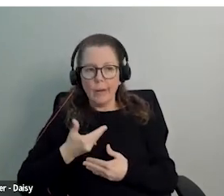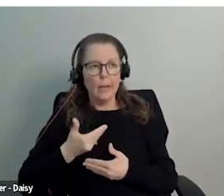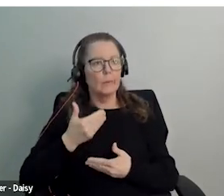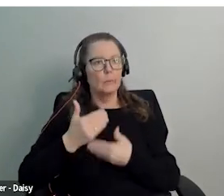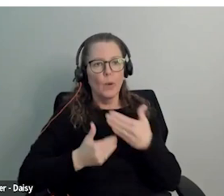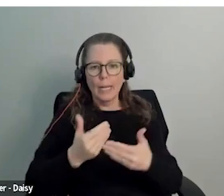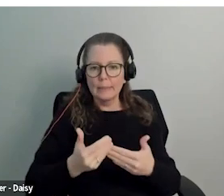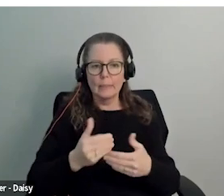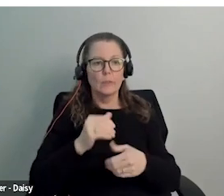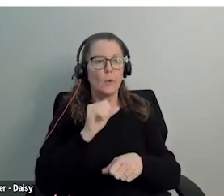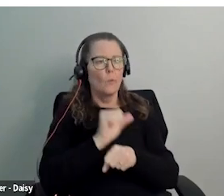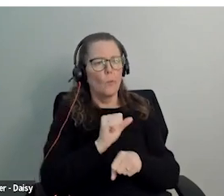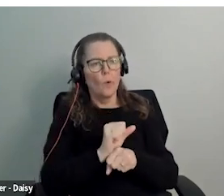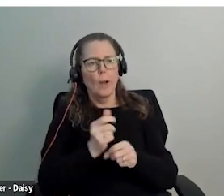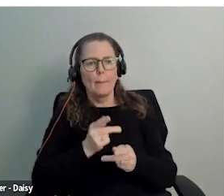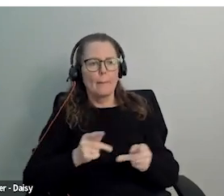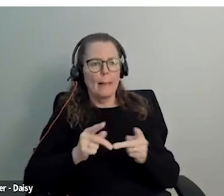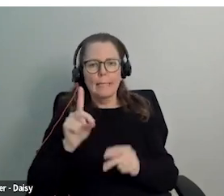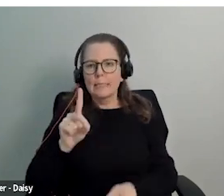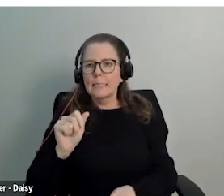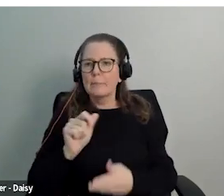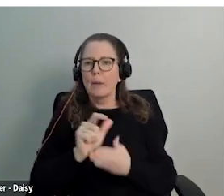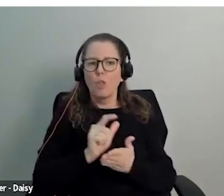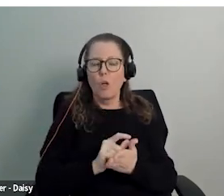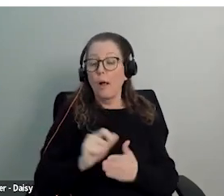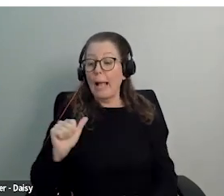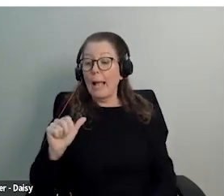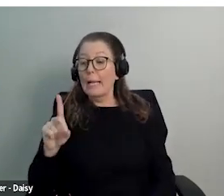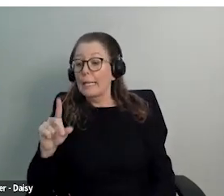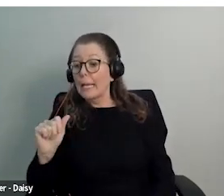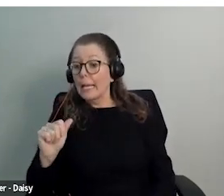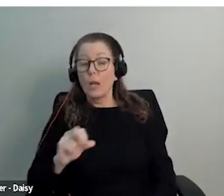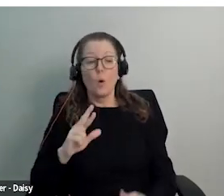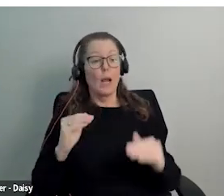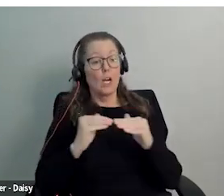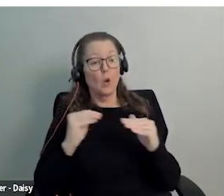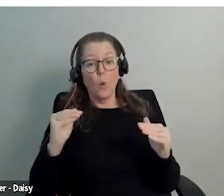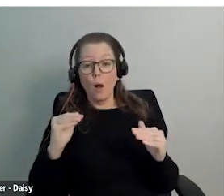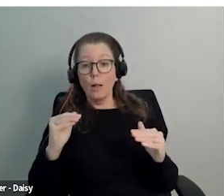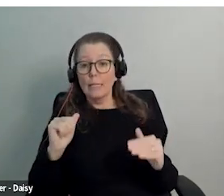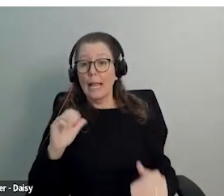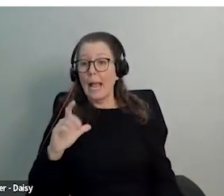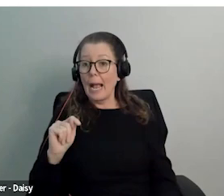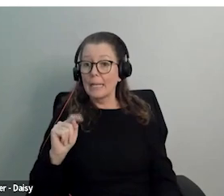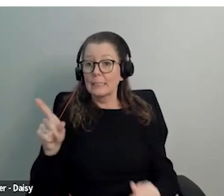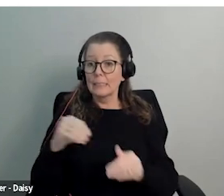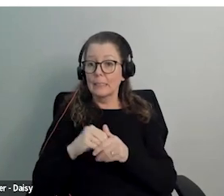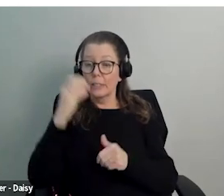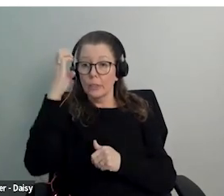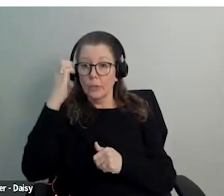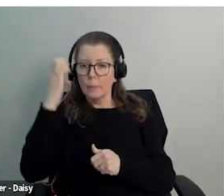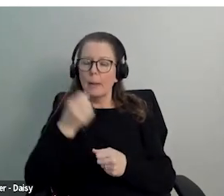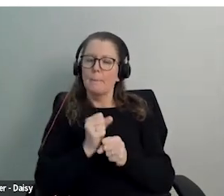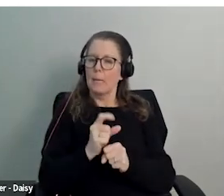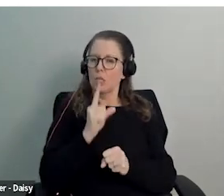with workplace disability laws, such as the ADA in the US or the Equality Act in the UK, so you can confidently advocate for